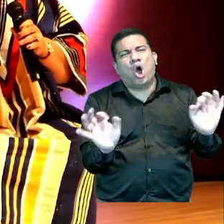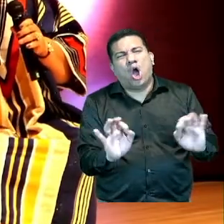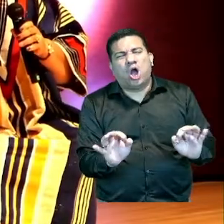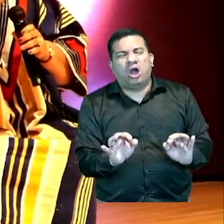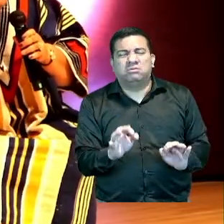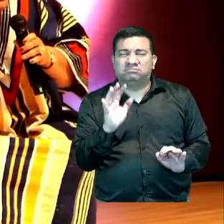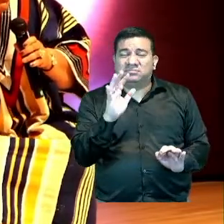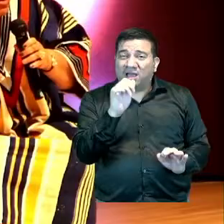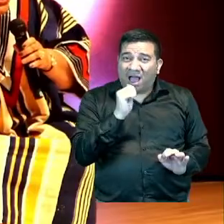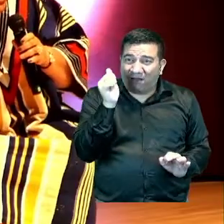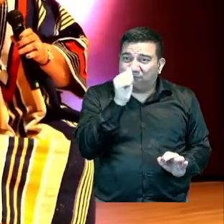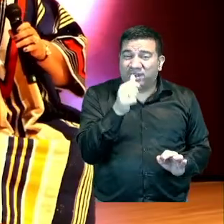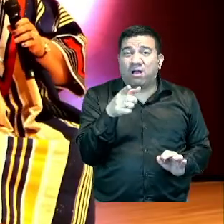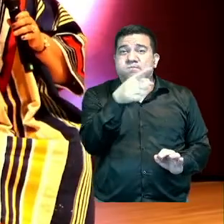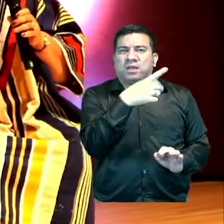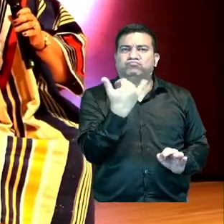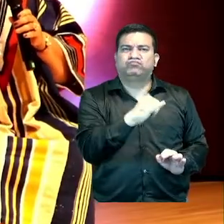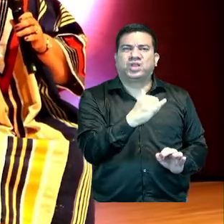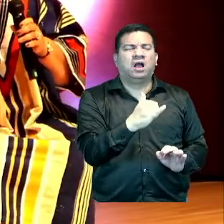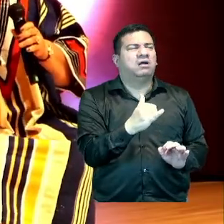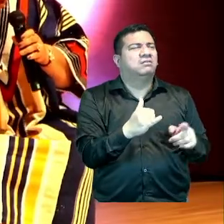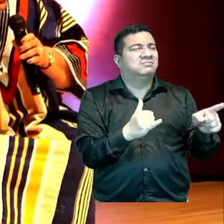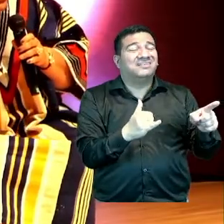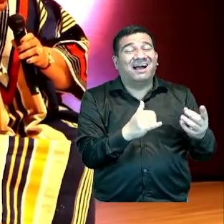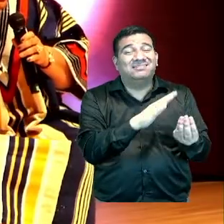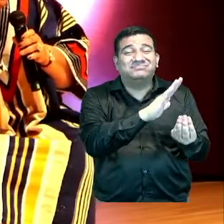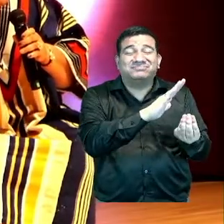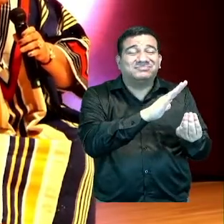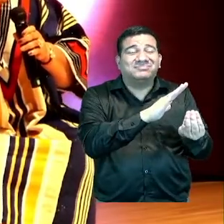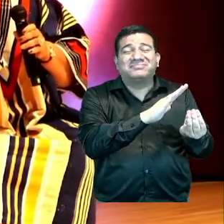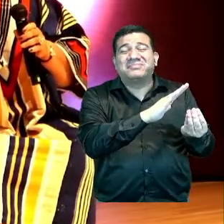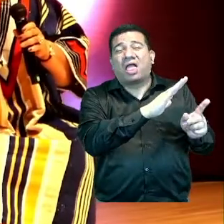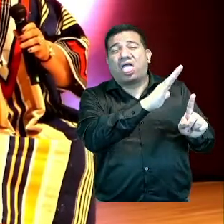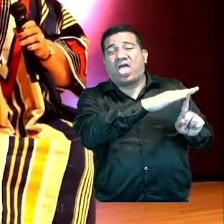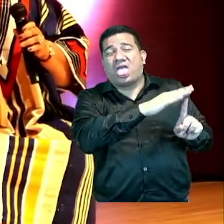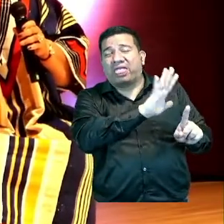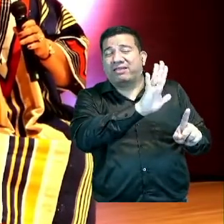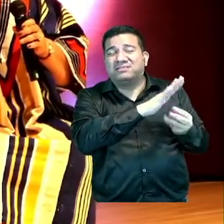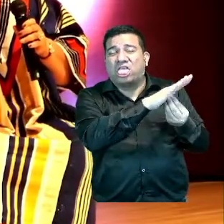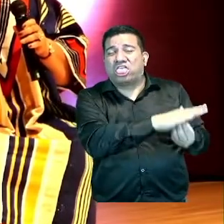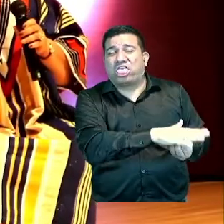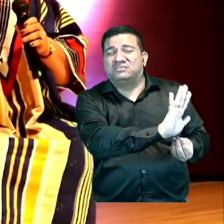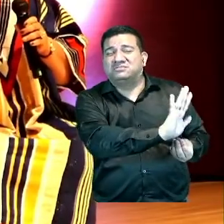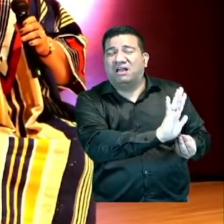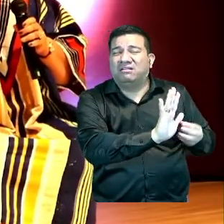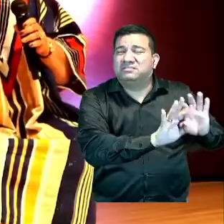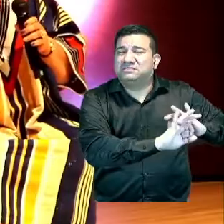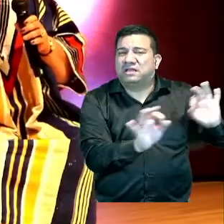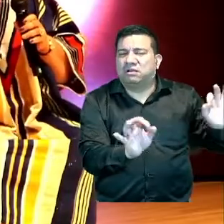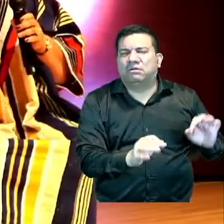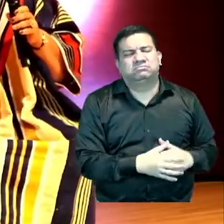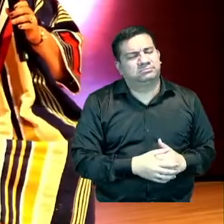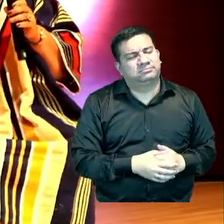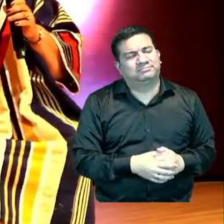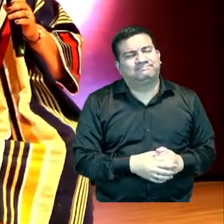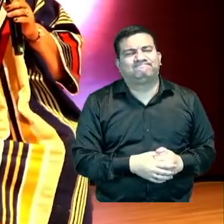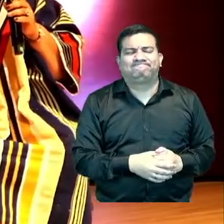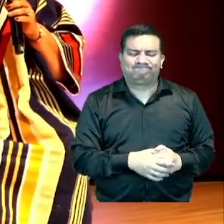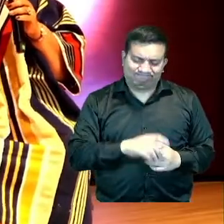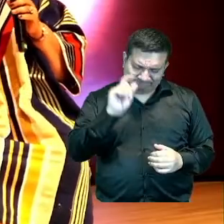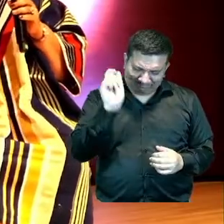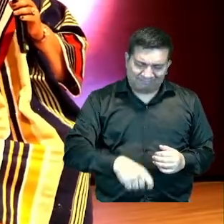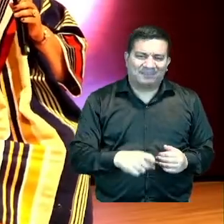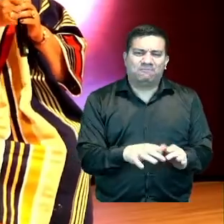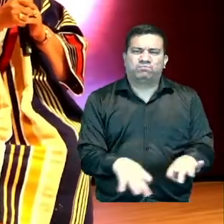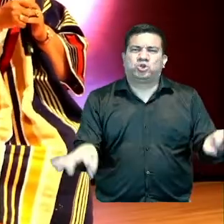We are underestimated. We are overlooked. So what you need to do now is to try to pull yourself up